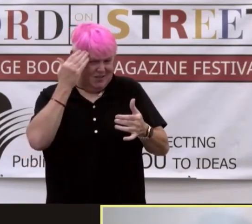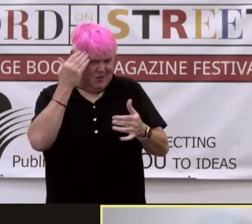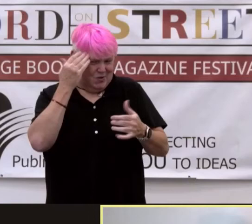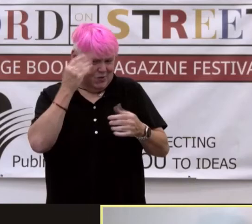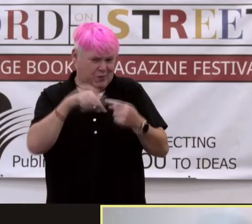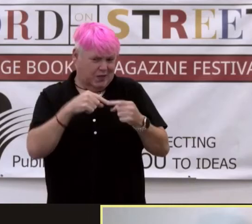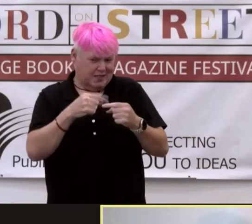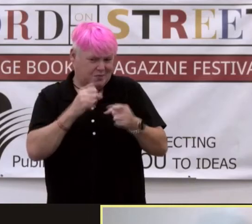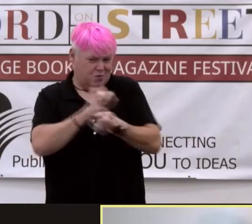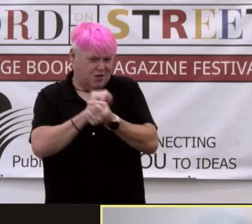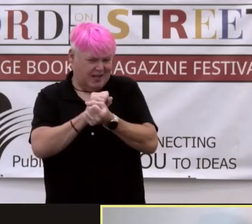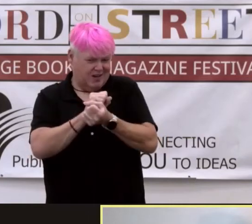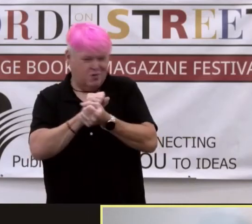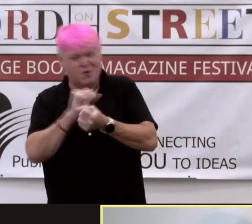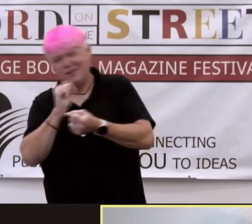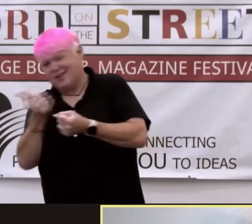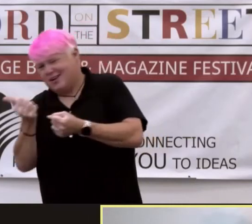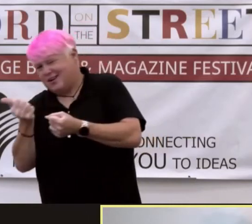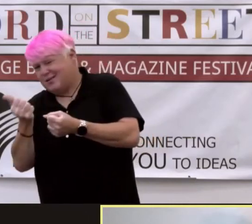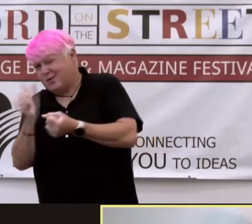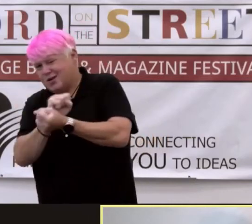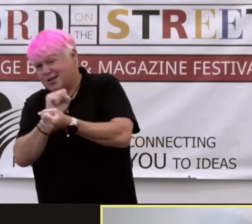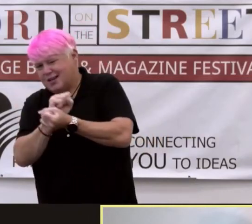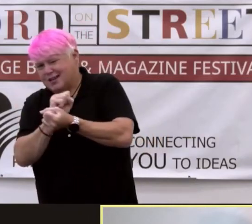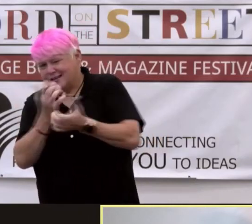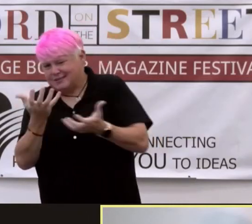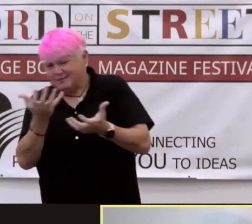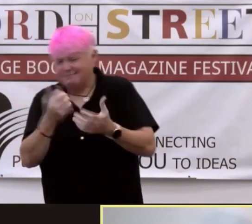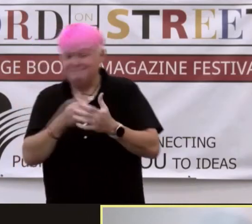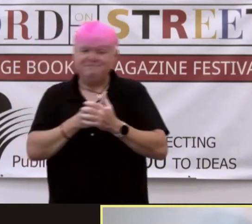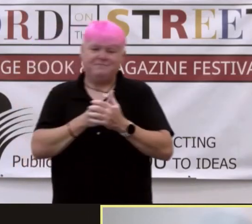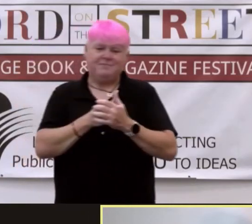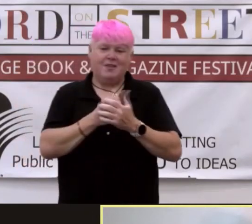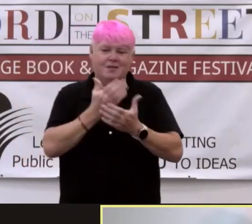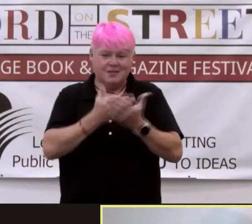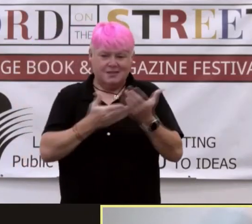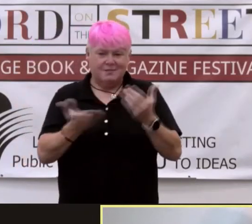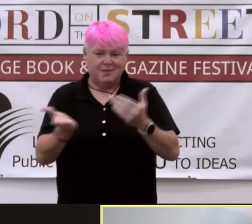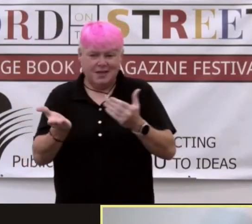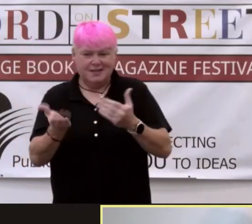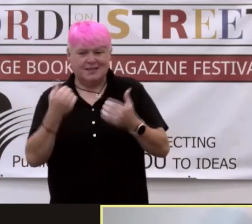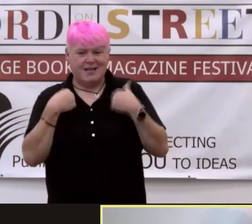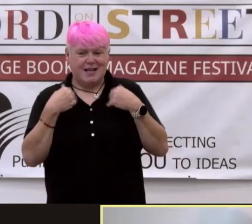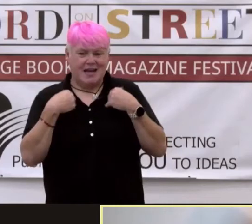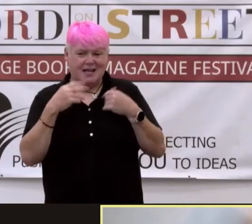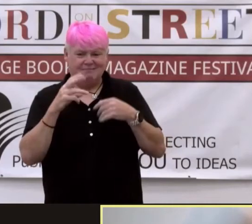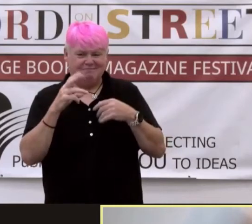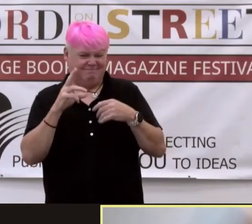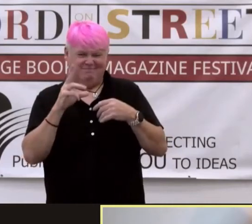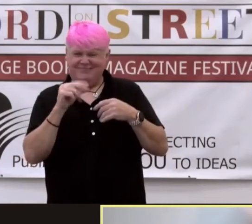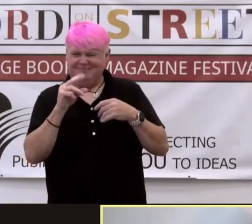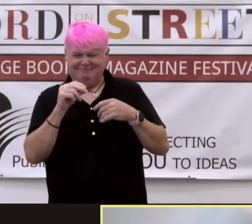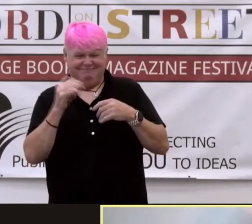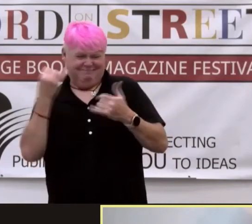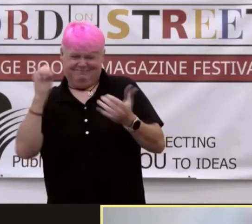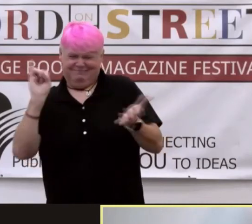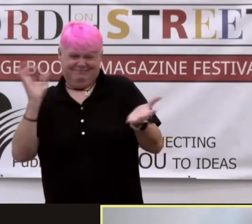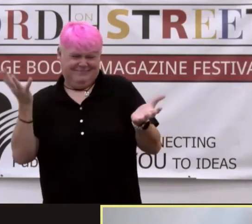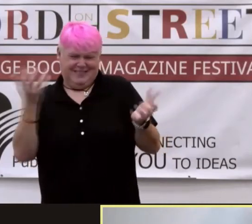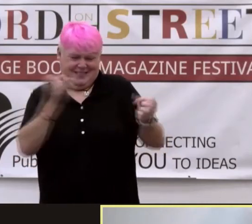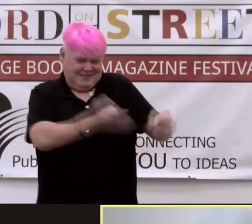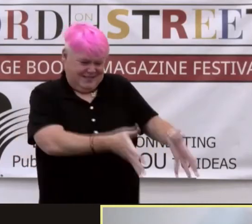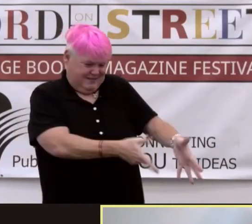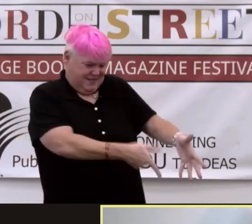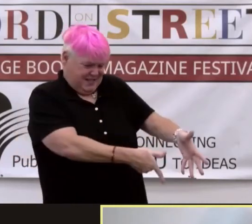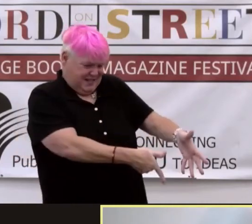place. There's some scenes that I've loved that had no purpose. And sometimes you just leave them there and you're like, I know